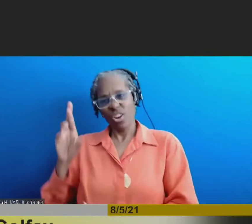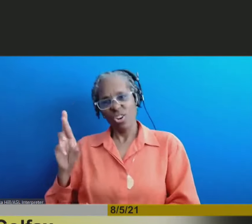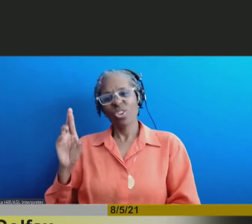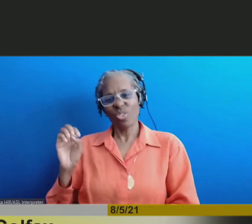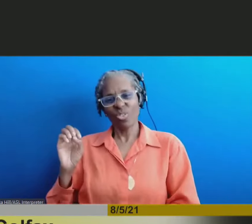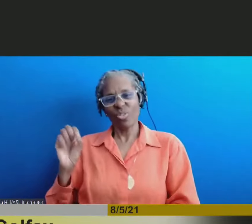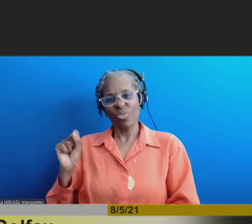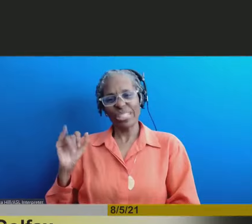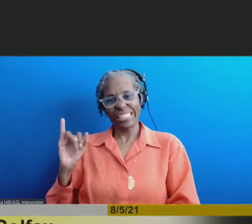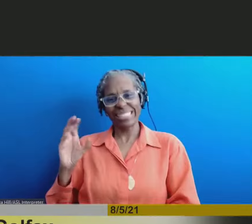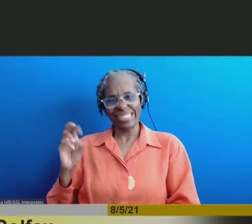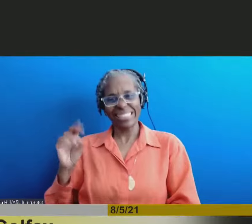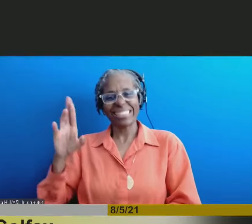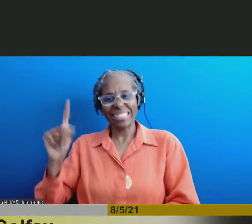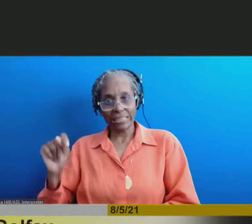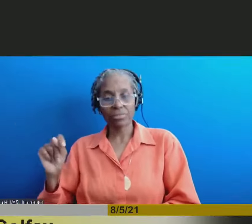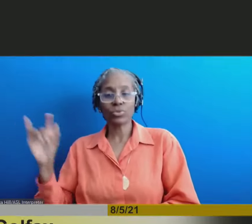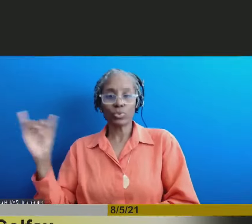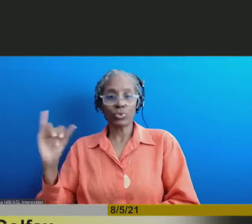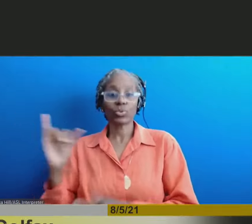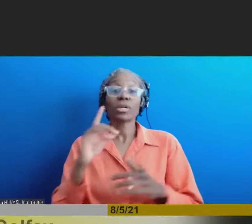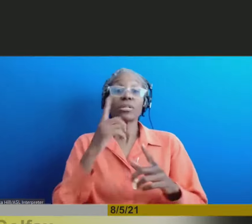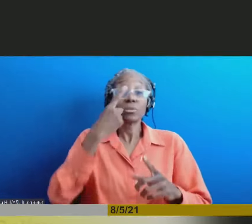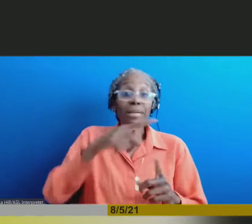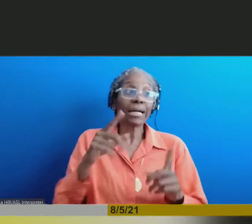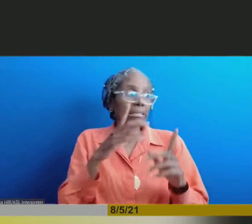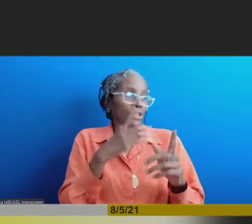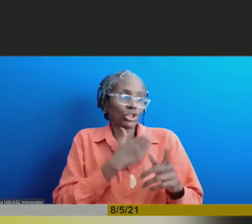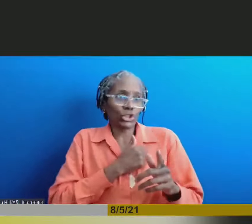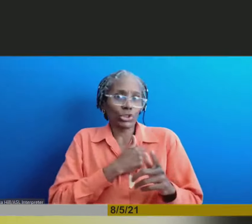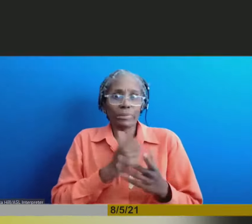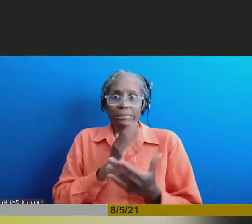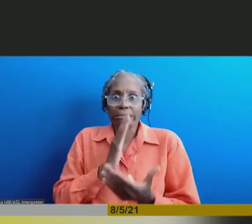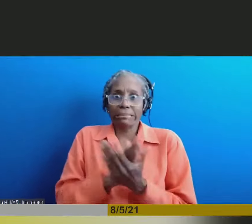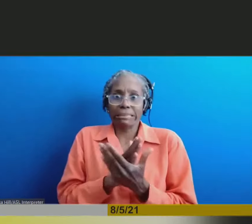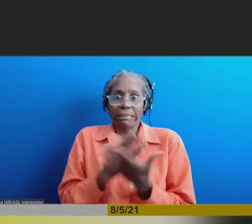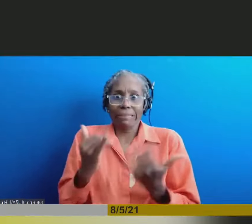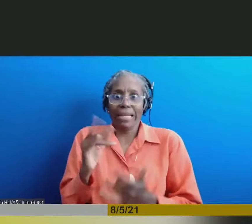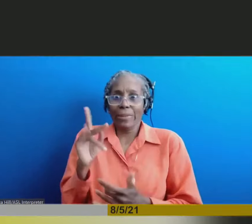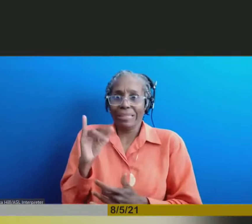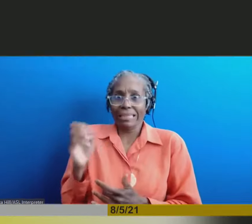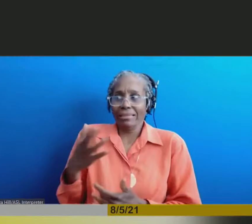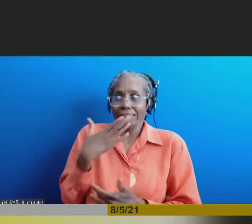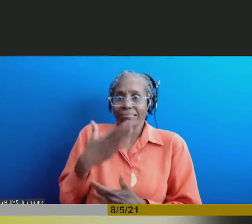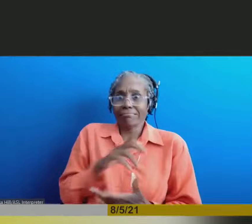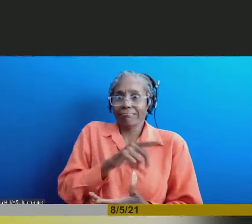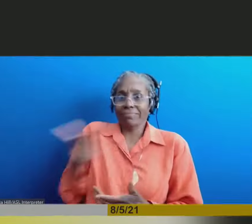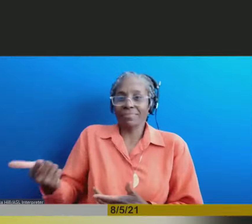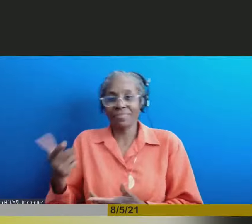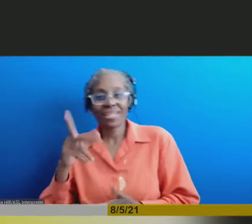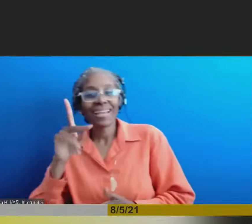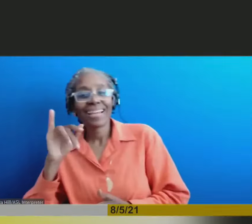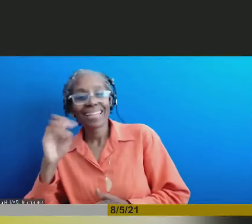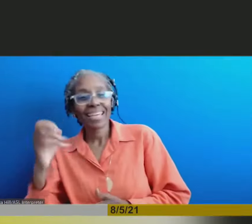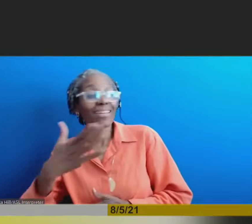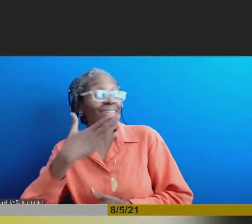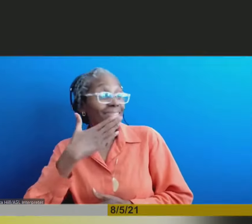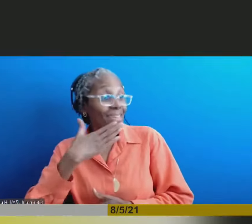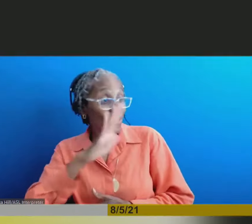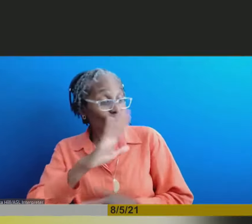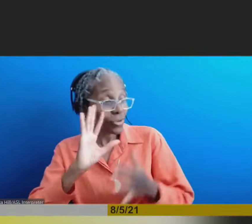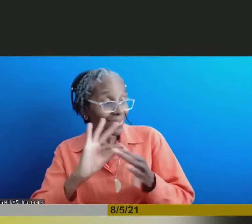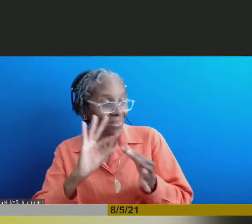to say that, and I'll stop now. Thanks, everyone. Oh, no, thank you for those words, Dr. Colfax. And thank you to everyone